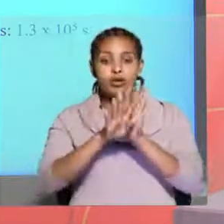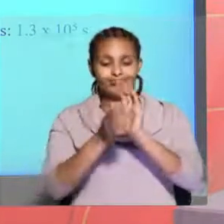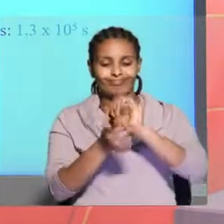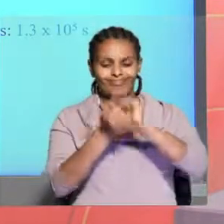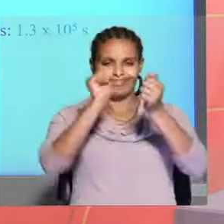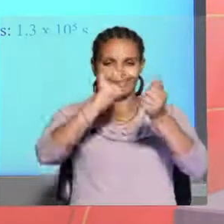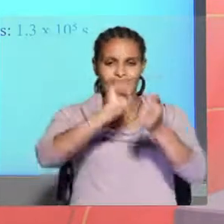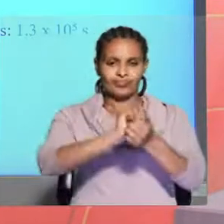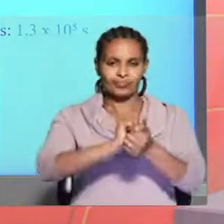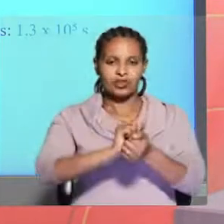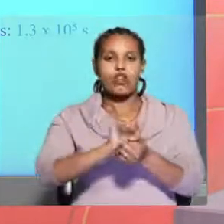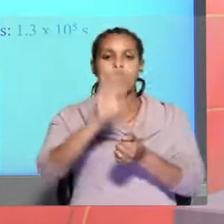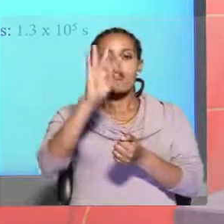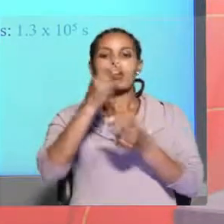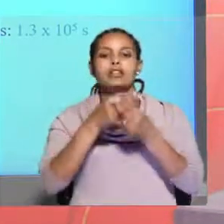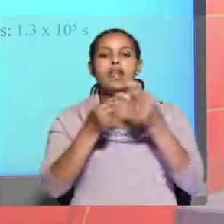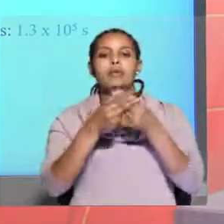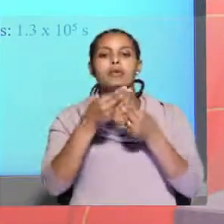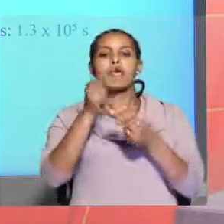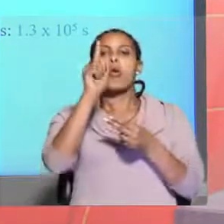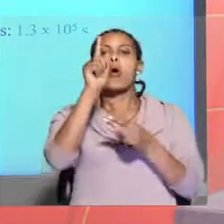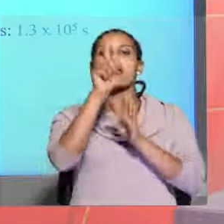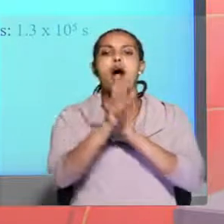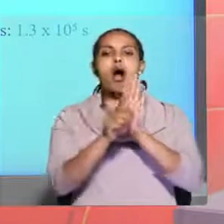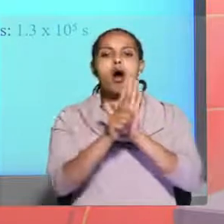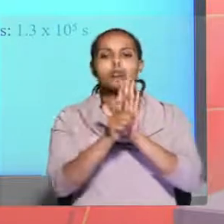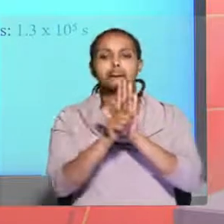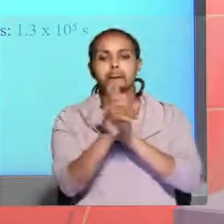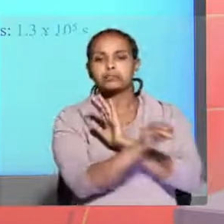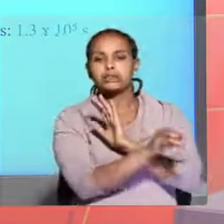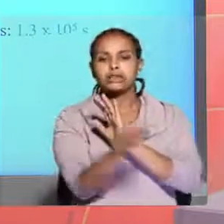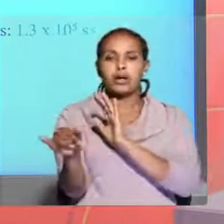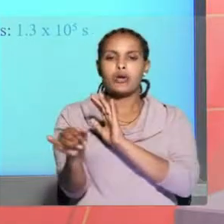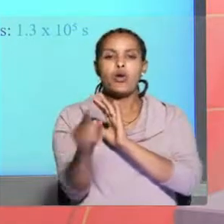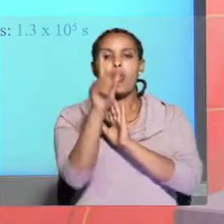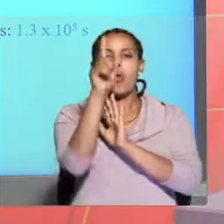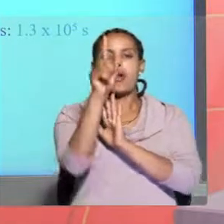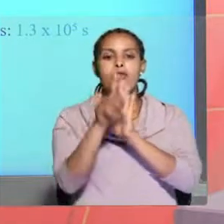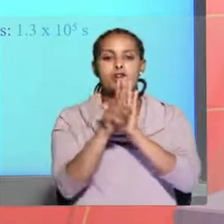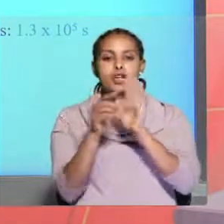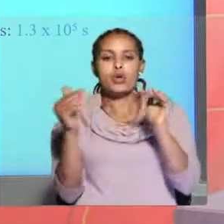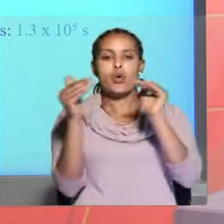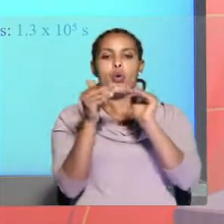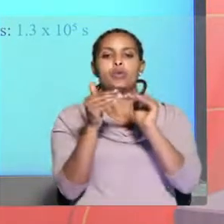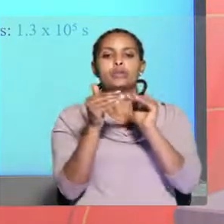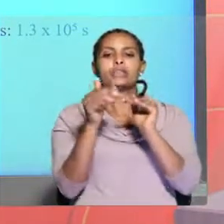second is 4 times 1 hour. It's the same as 1 hour equal